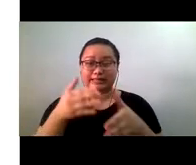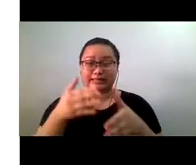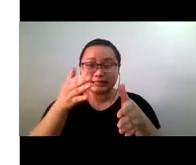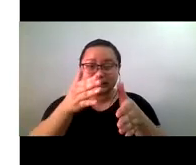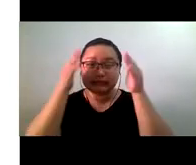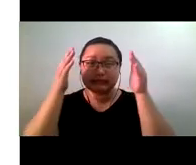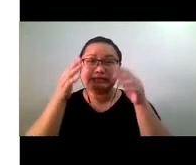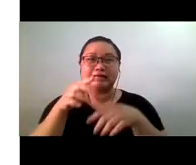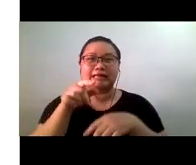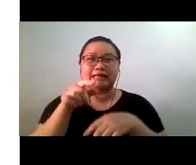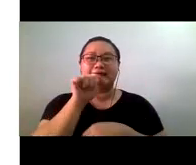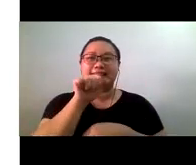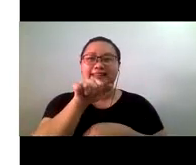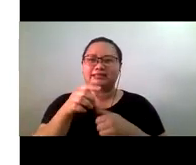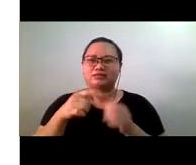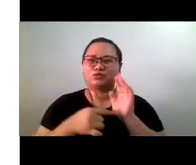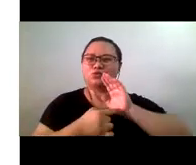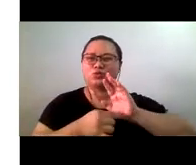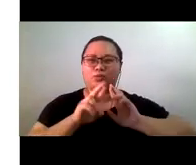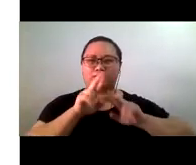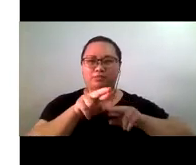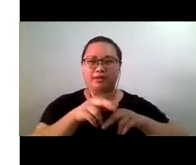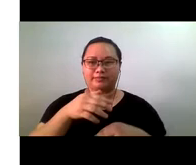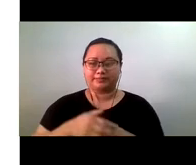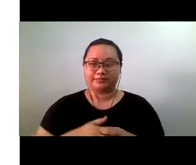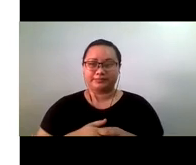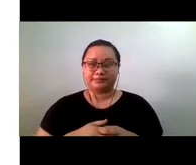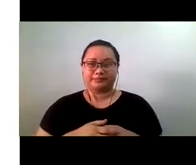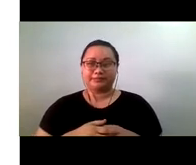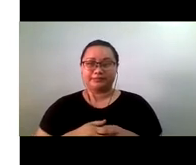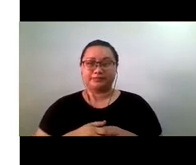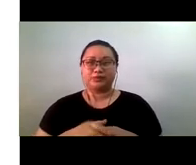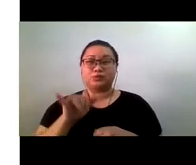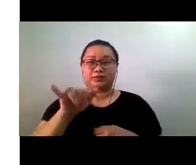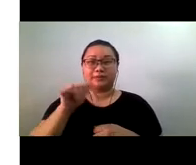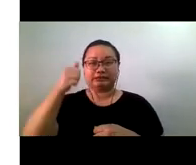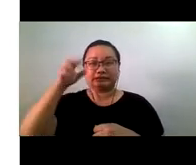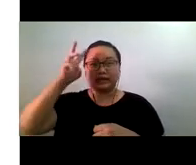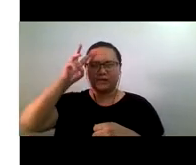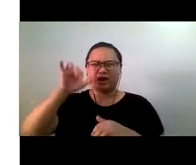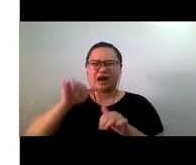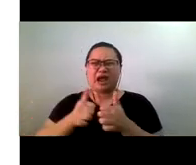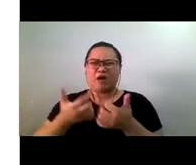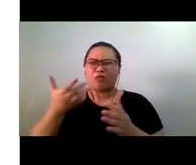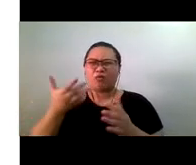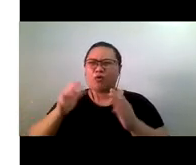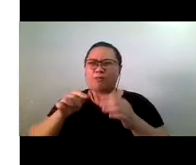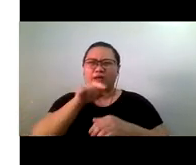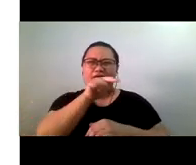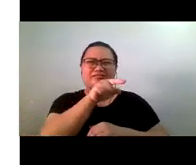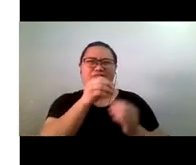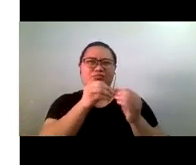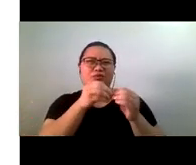distinguish the usual listening that we do and genuine listening. Now,